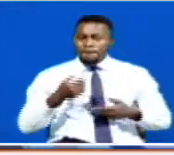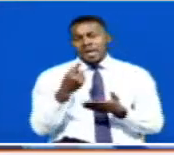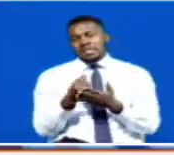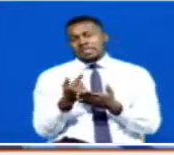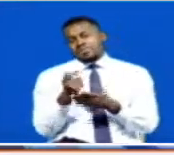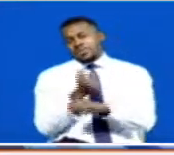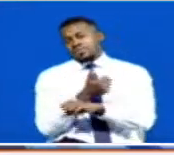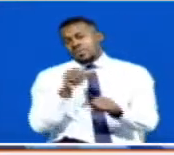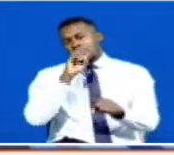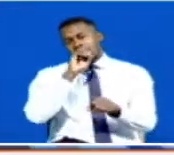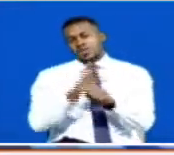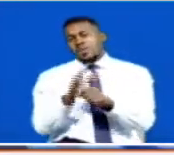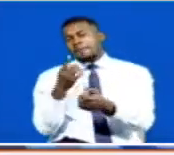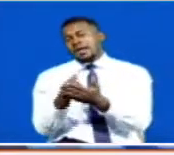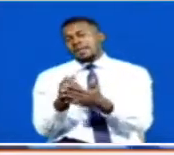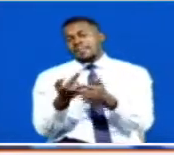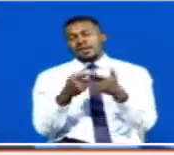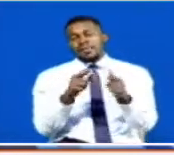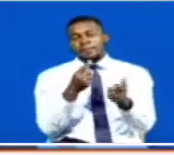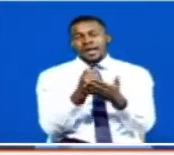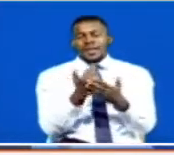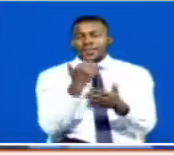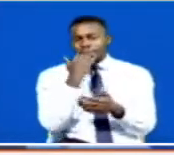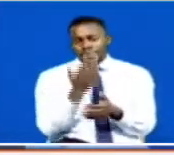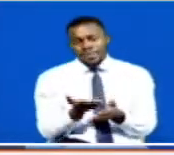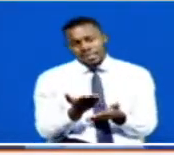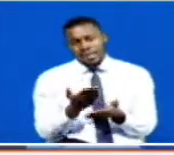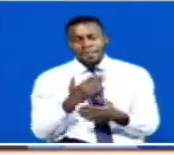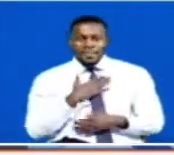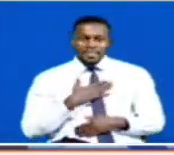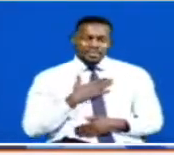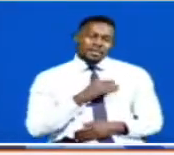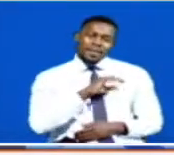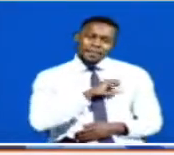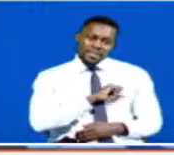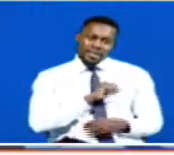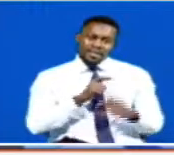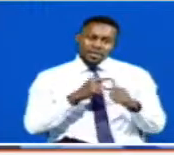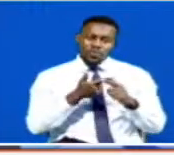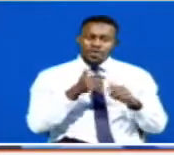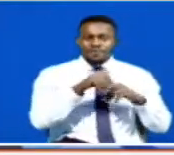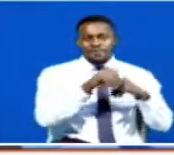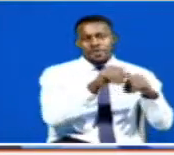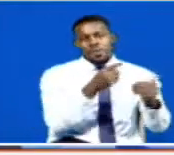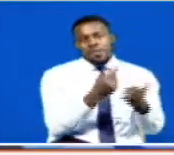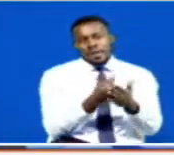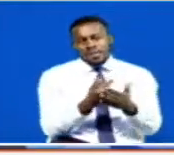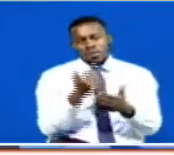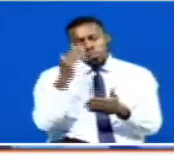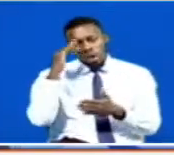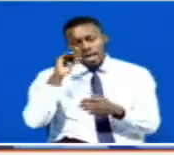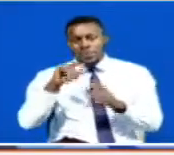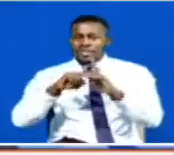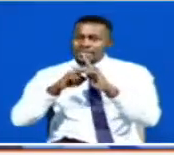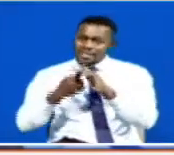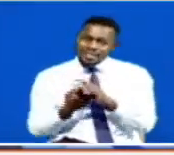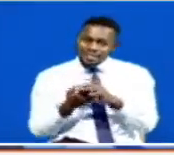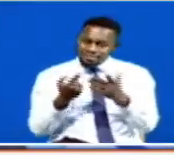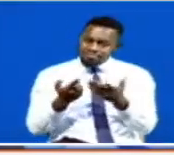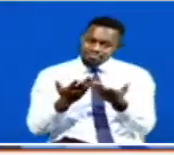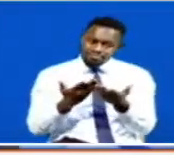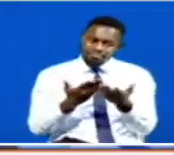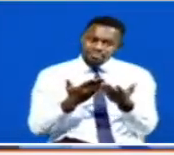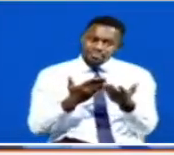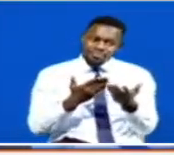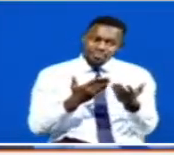don't have. That's why we want you to be patient, we follow up, because we have already started also pressurizing them.